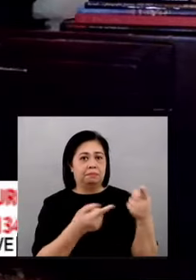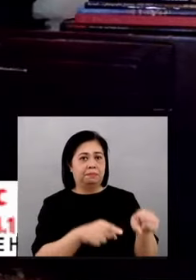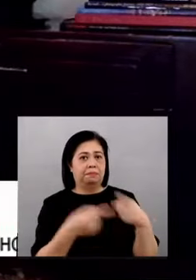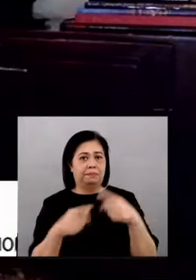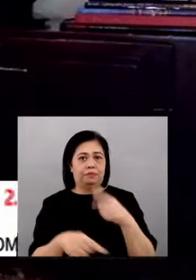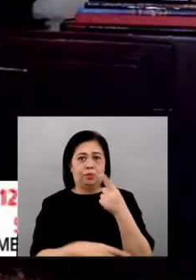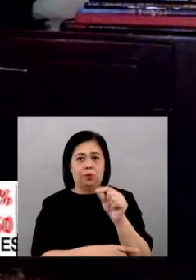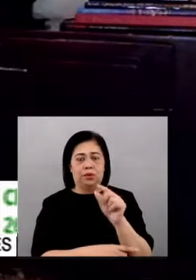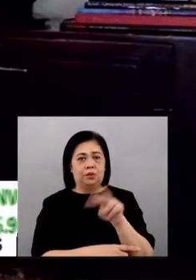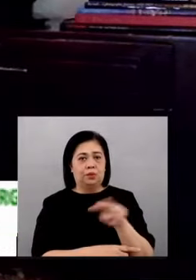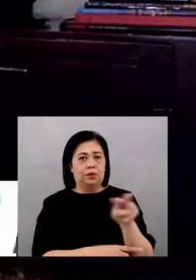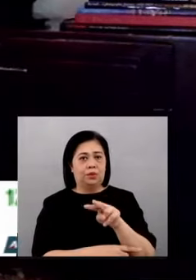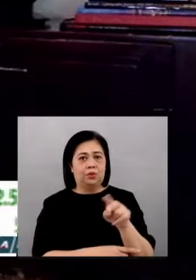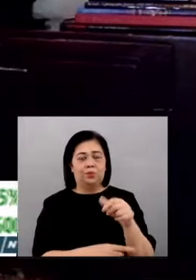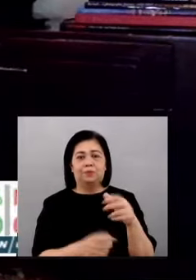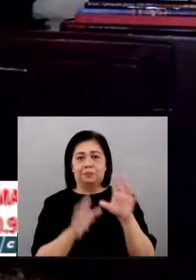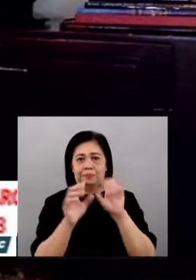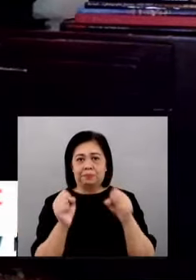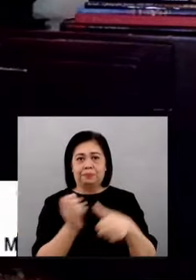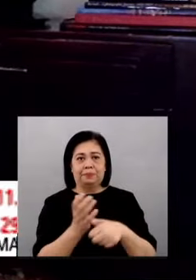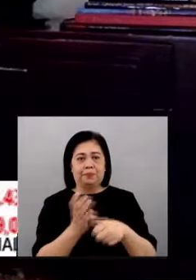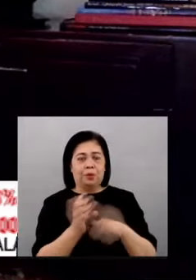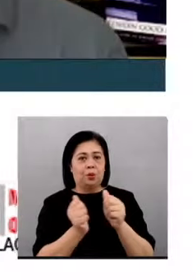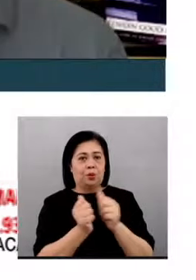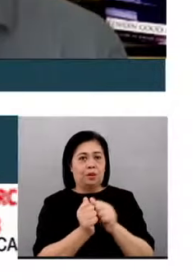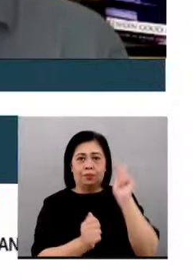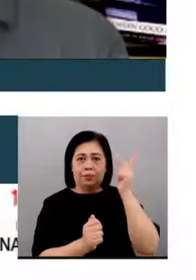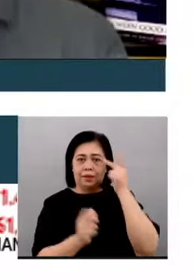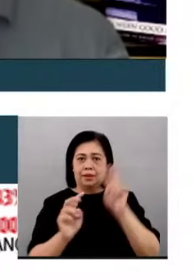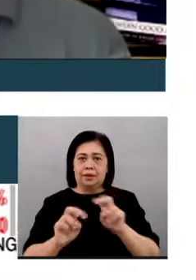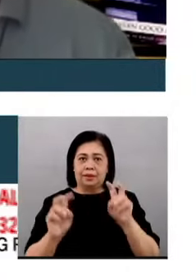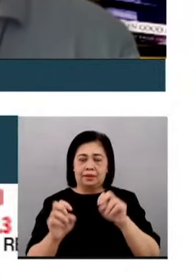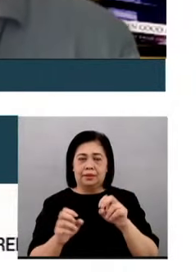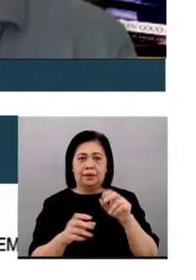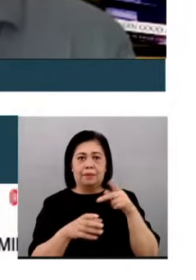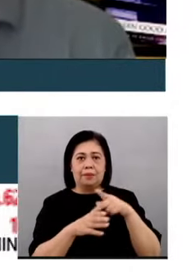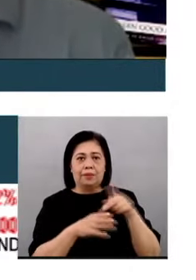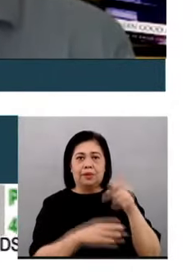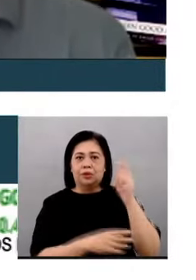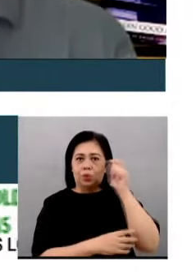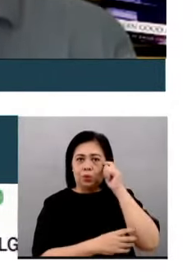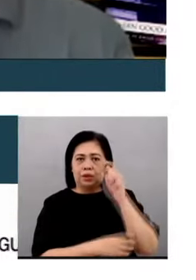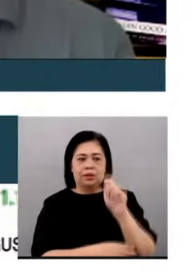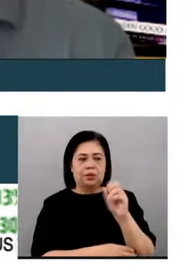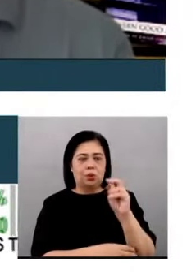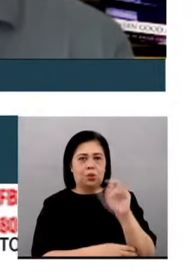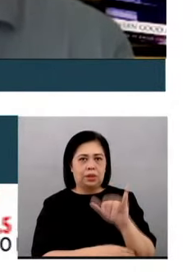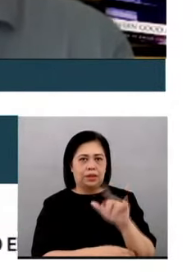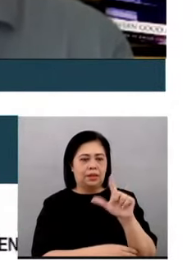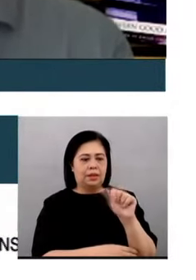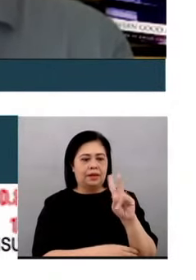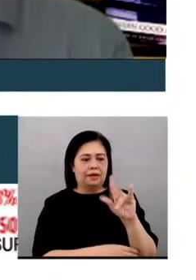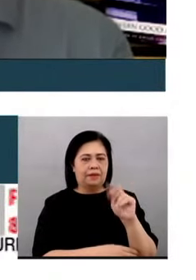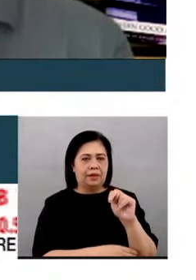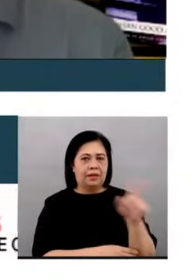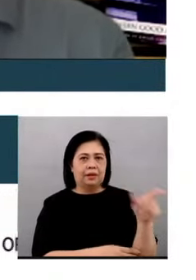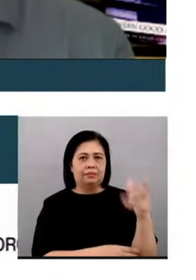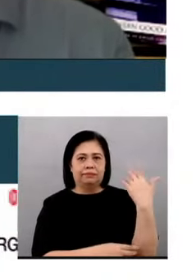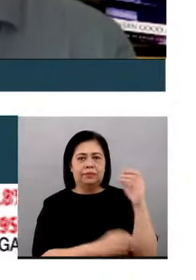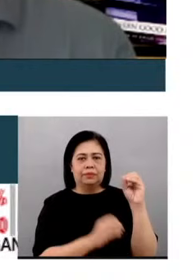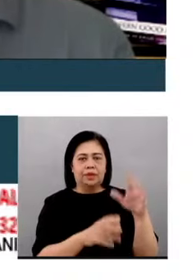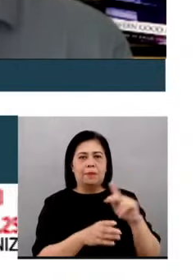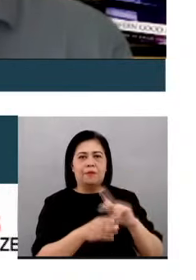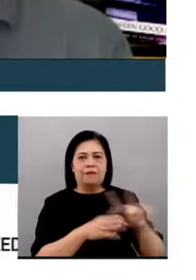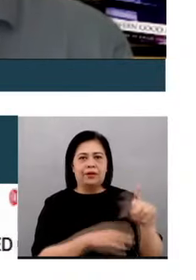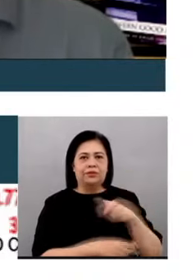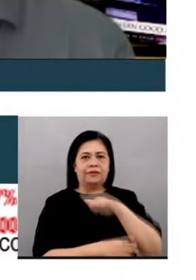2022 presidential race with political analyst Professor Tony Lavinia. He is, of course, former dean of the Ateneo School of Government. Professor Tony, thank